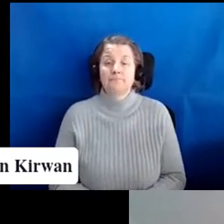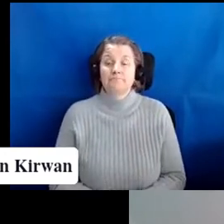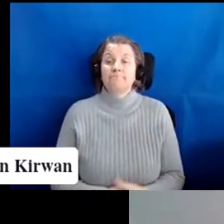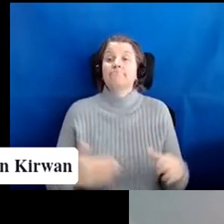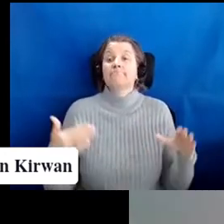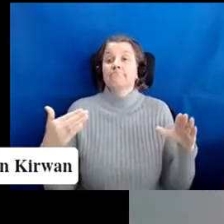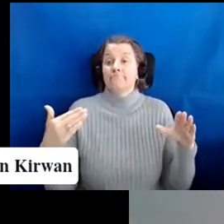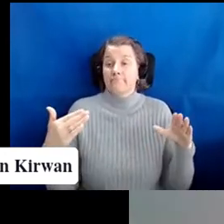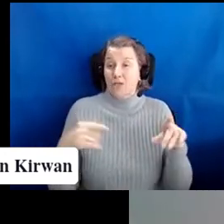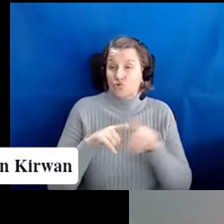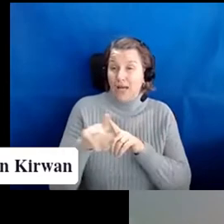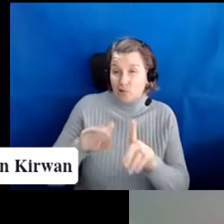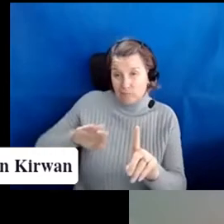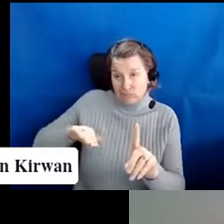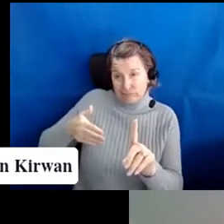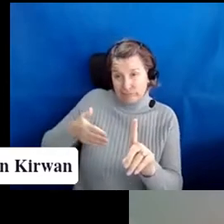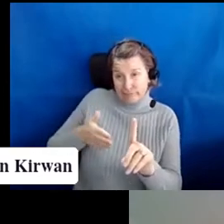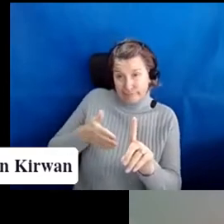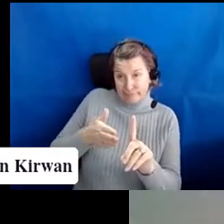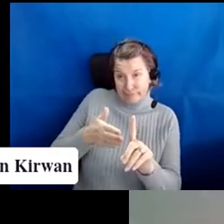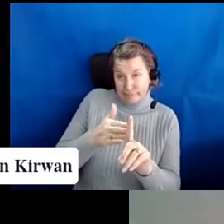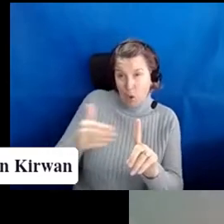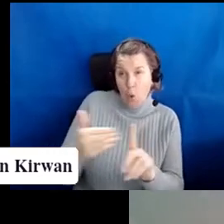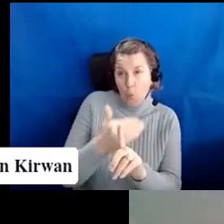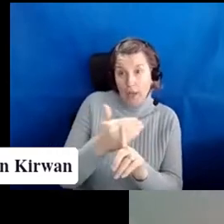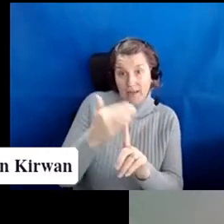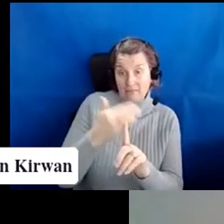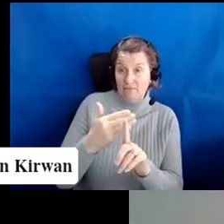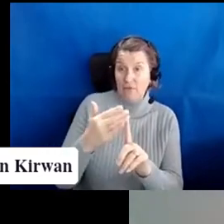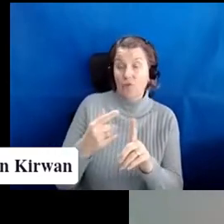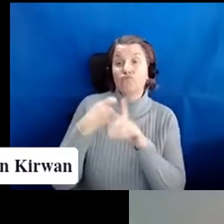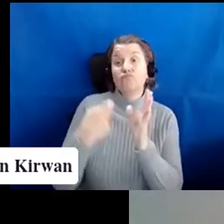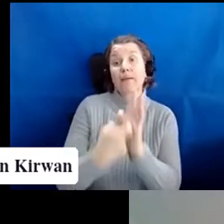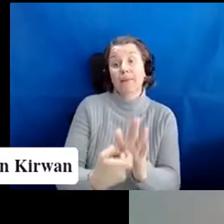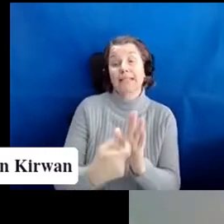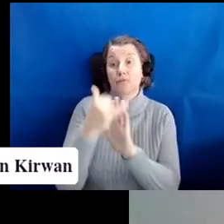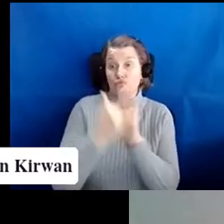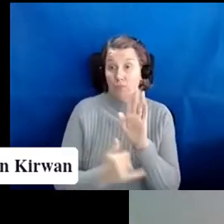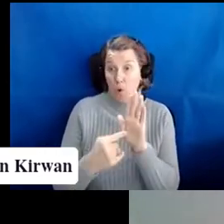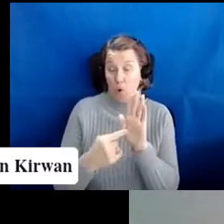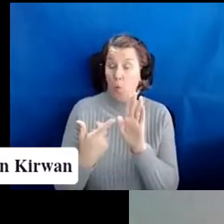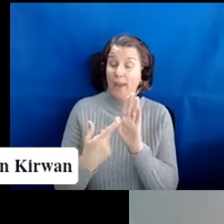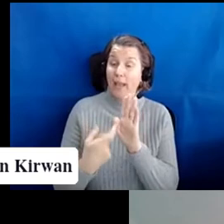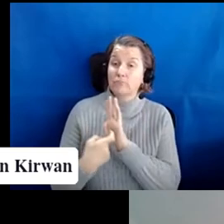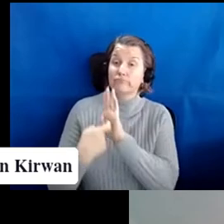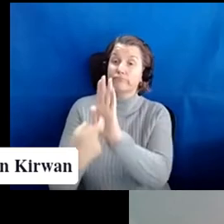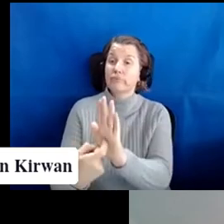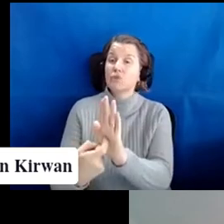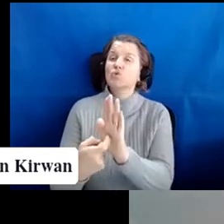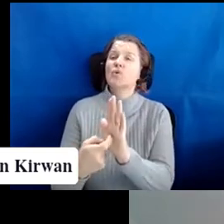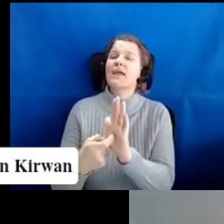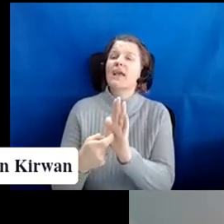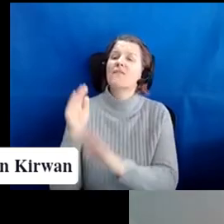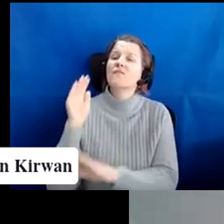Working to some of the recommendations within that report, we submitted an application to the Skills for the Future pot, which was